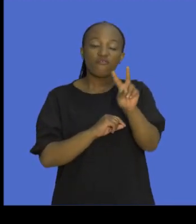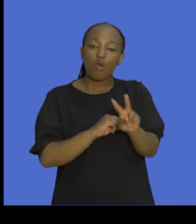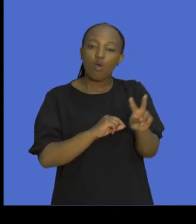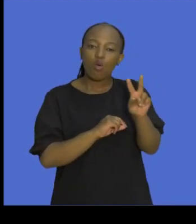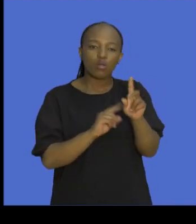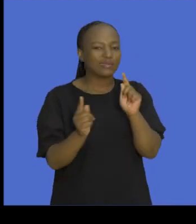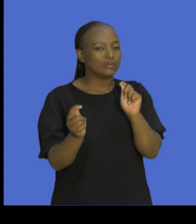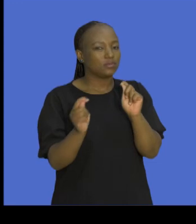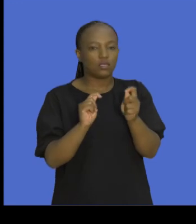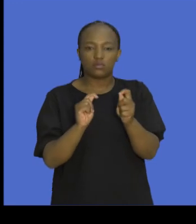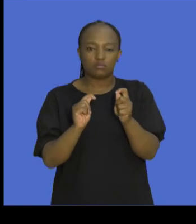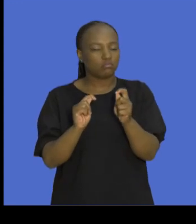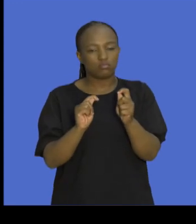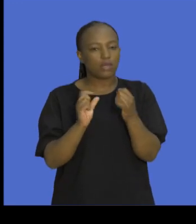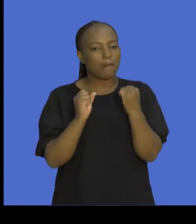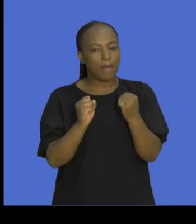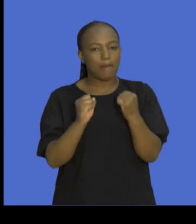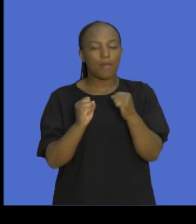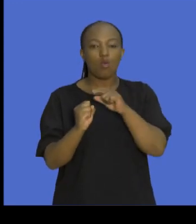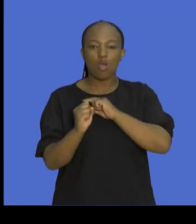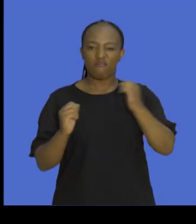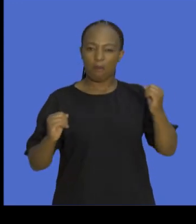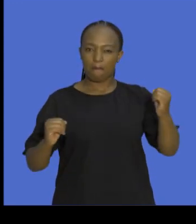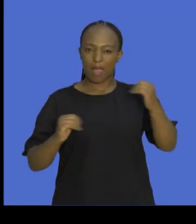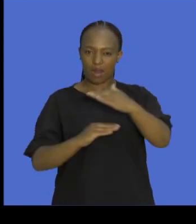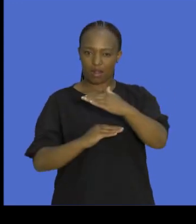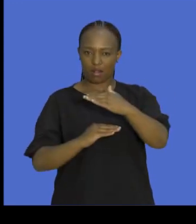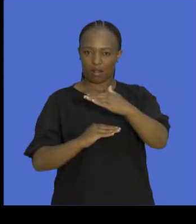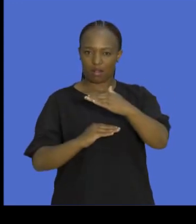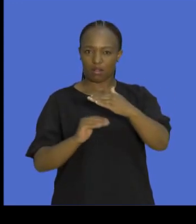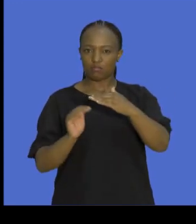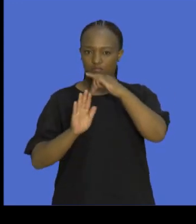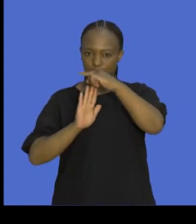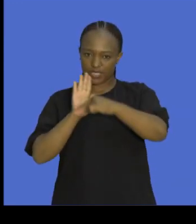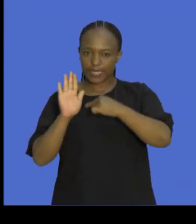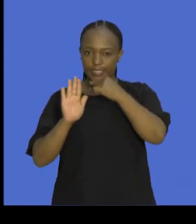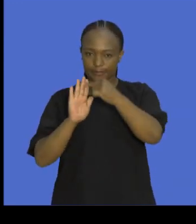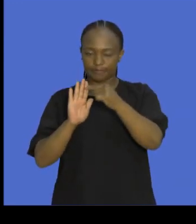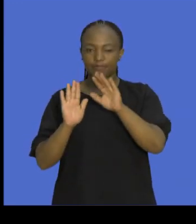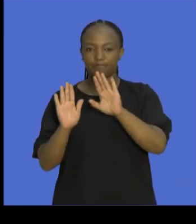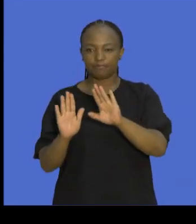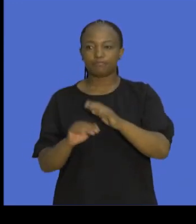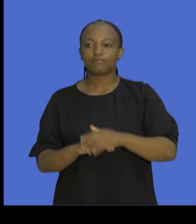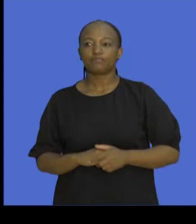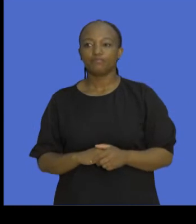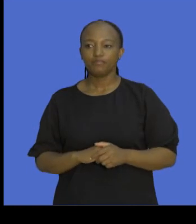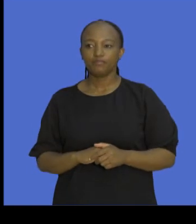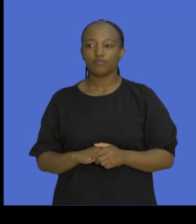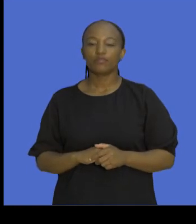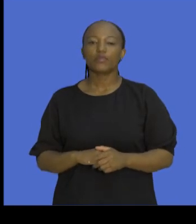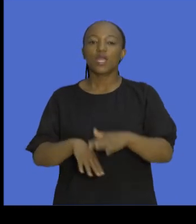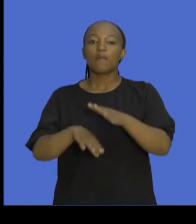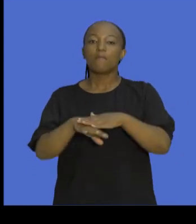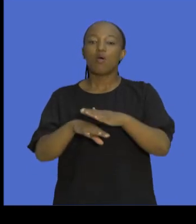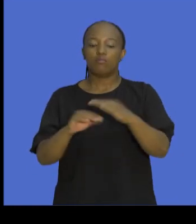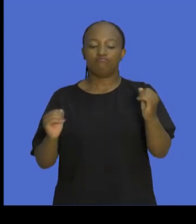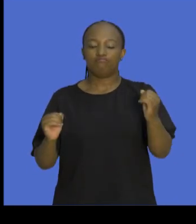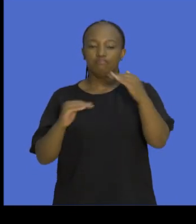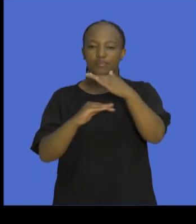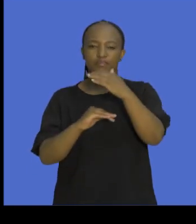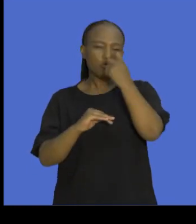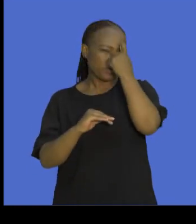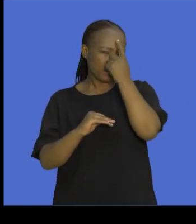not change as long as it is in a parallel circuit, right? Okay. Furthermore, okay, in a parallel circuit,